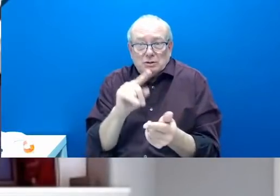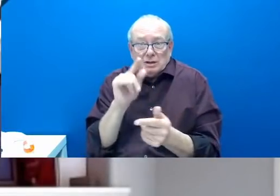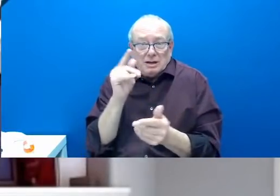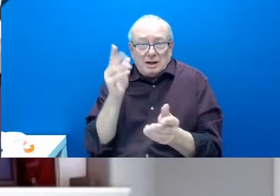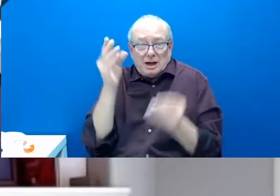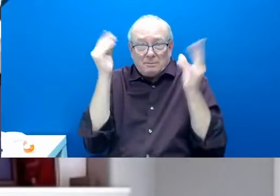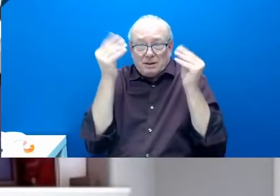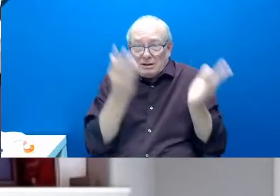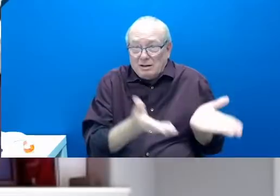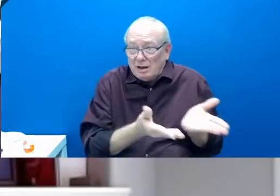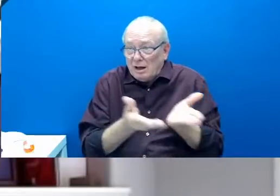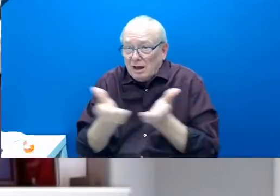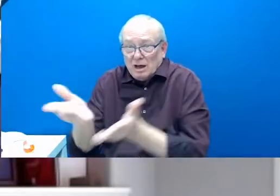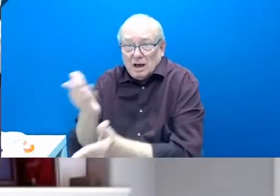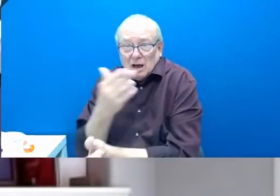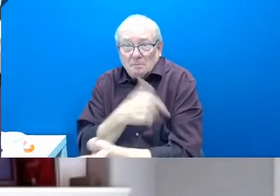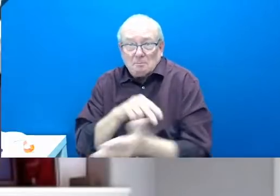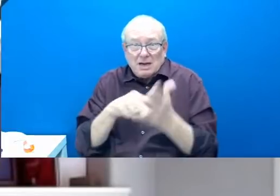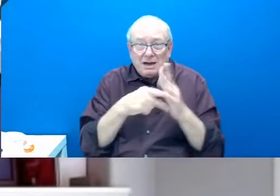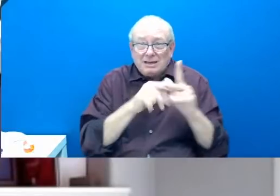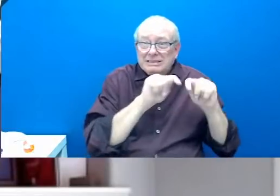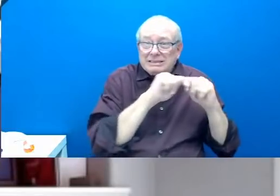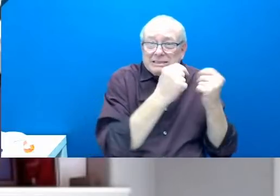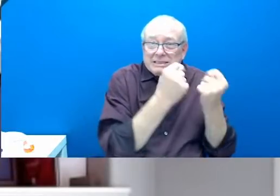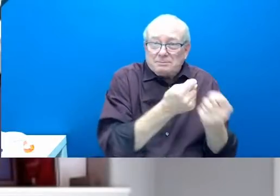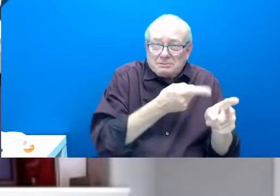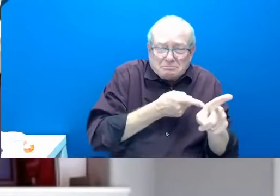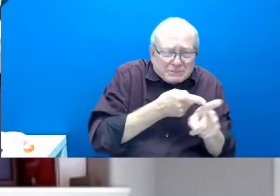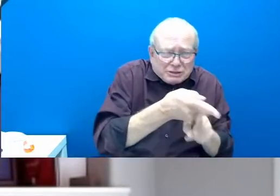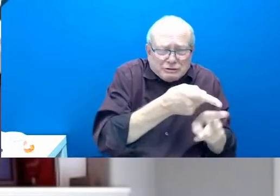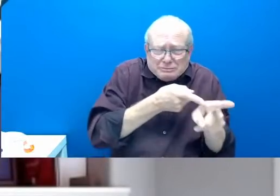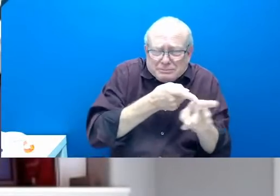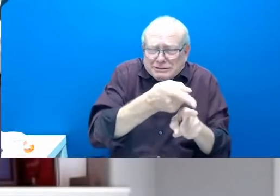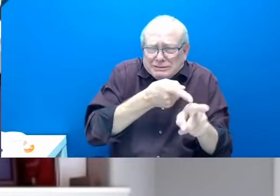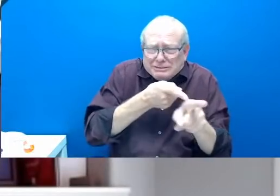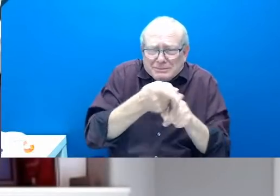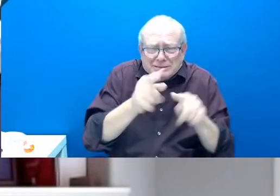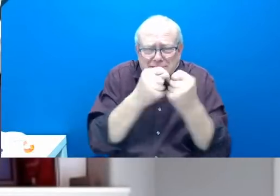And each of these teams are highly trained. There's no question. Our EMS providers, practitioners